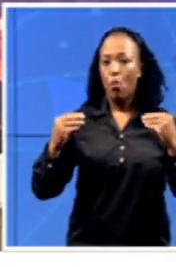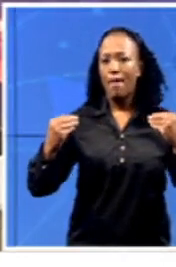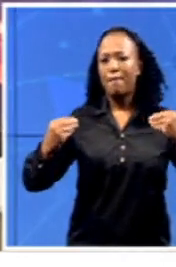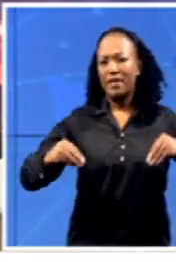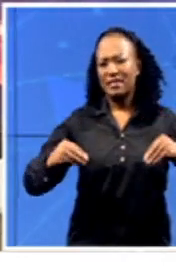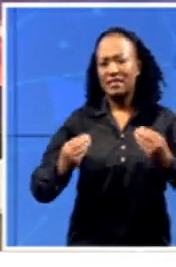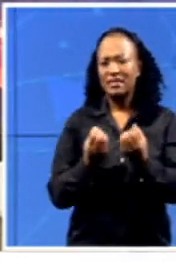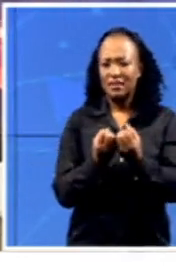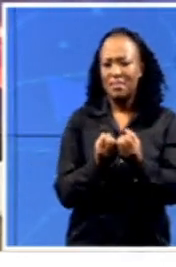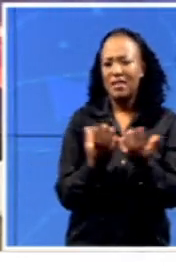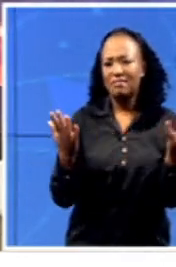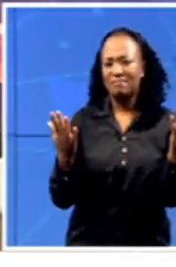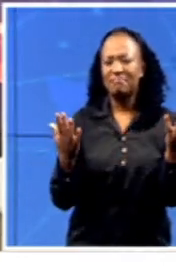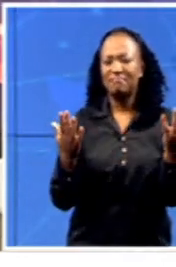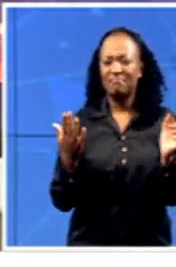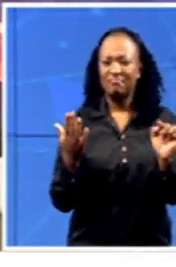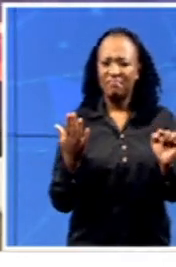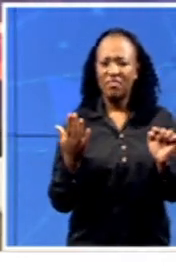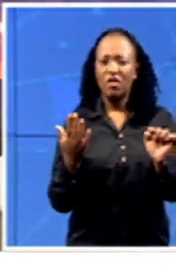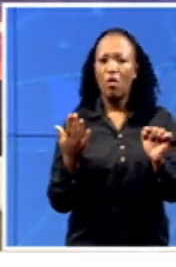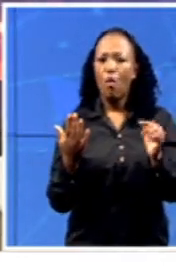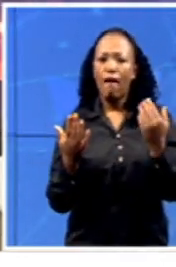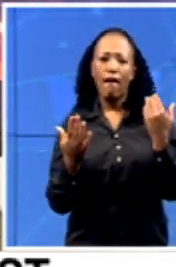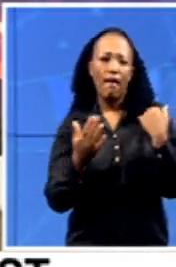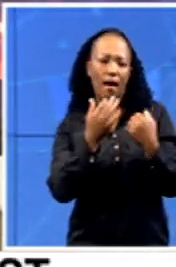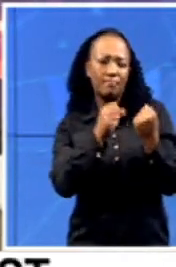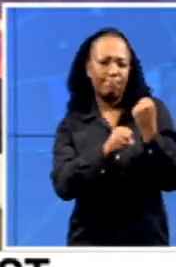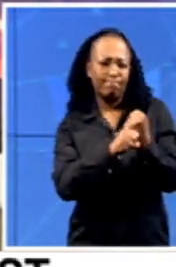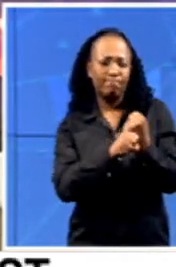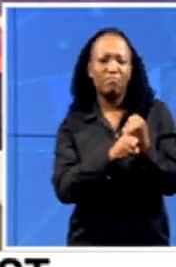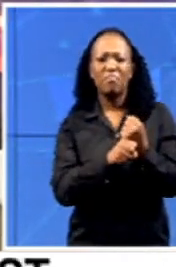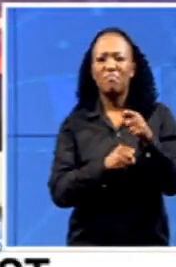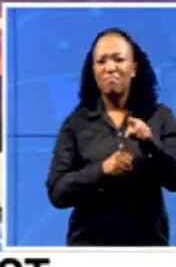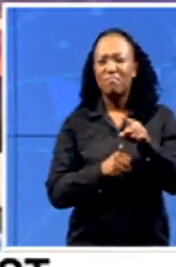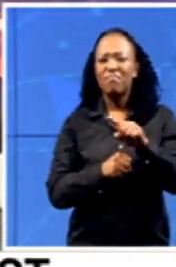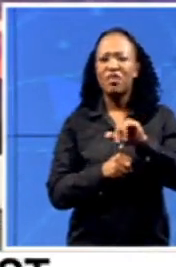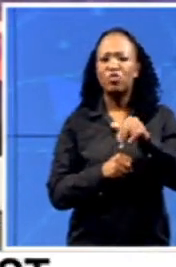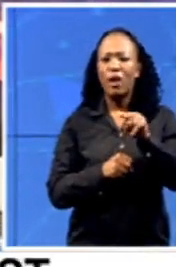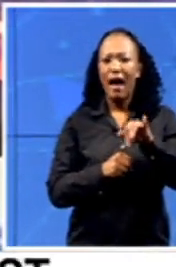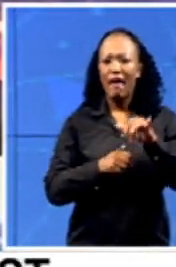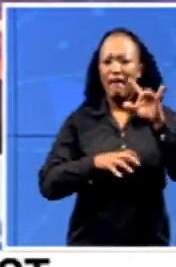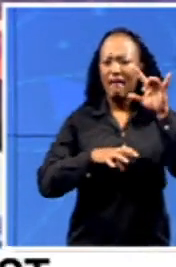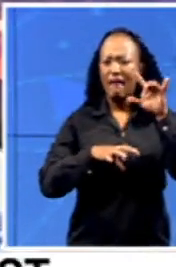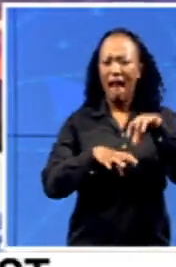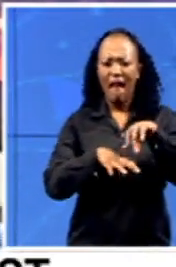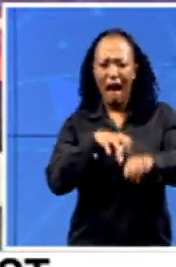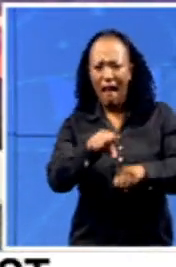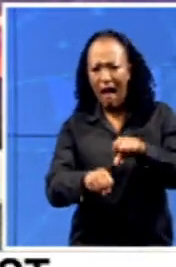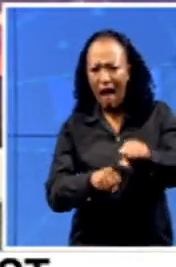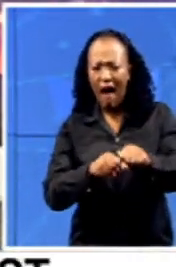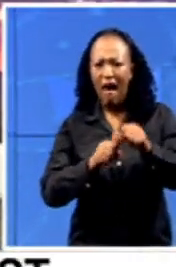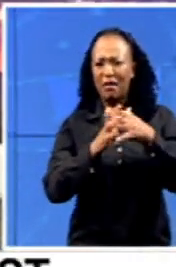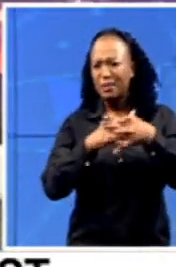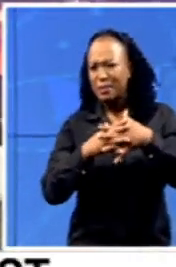businesses, especially this sector. There was also the unrest last year in South Africa, especially in KwaZulu-Natal, as well as